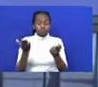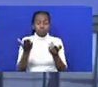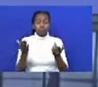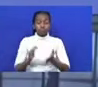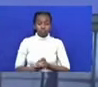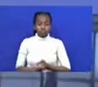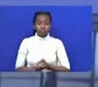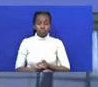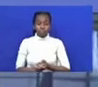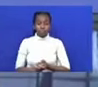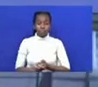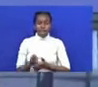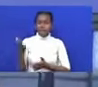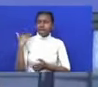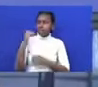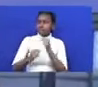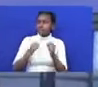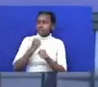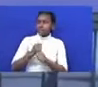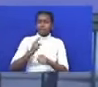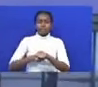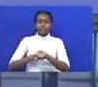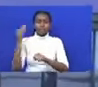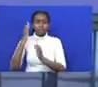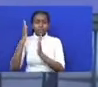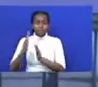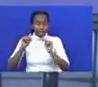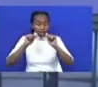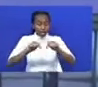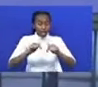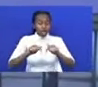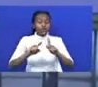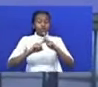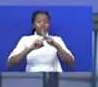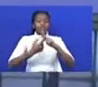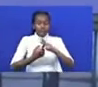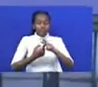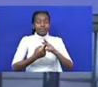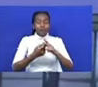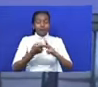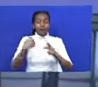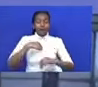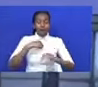Apostle was here, we launched our housing project,